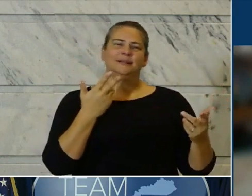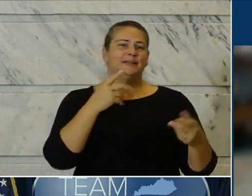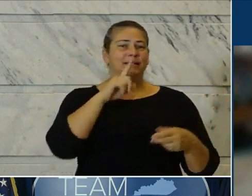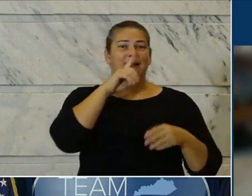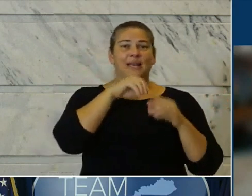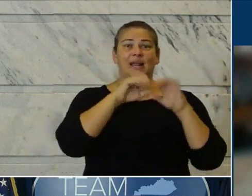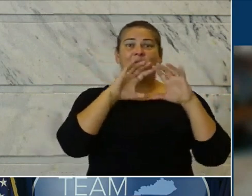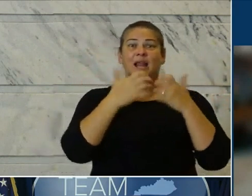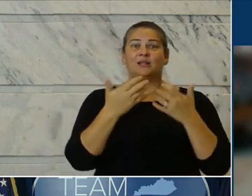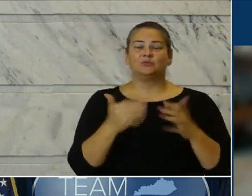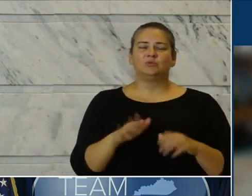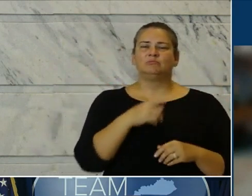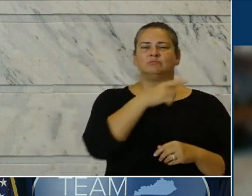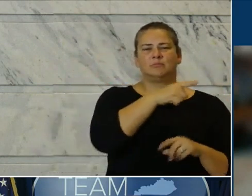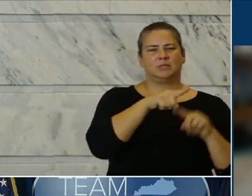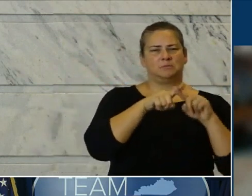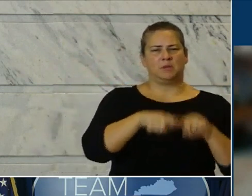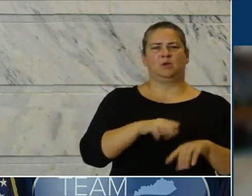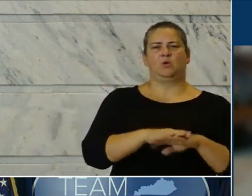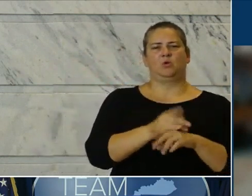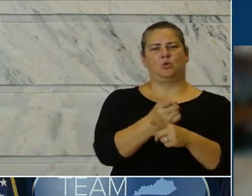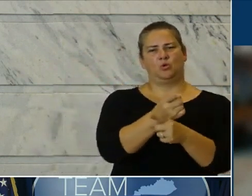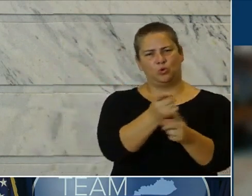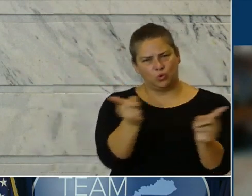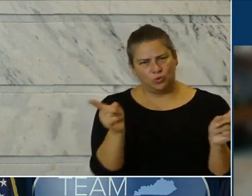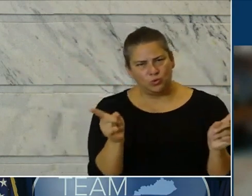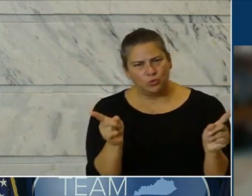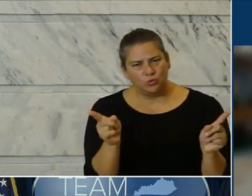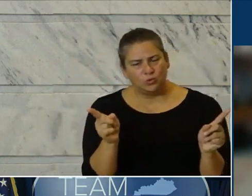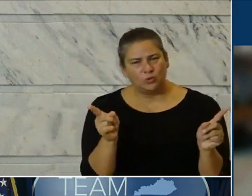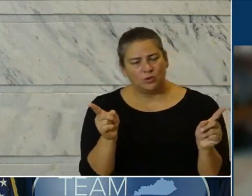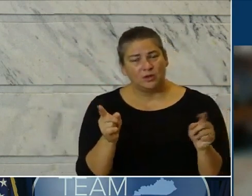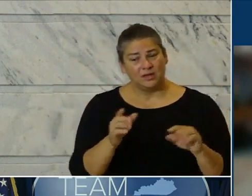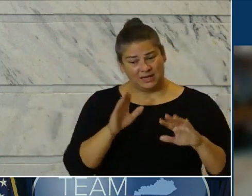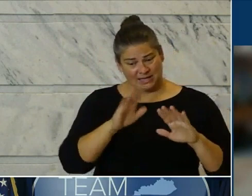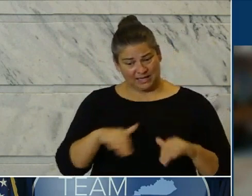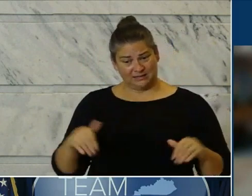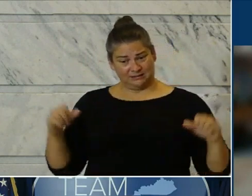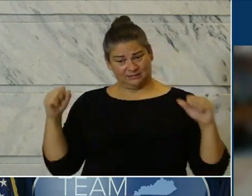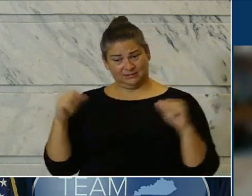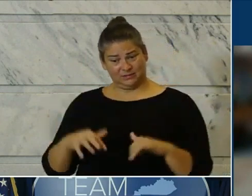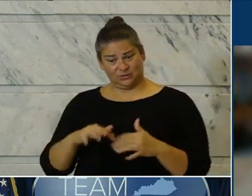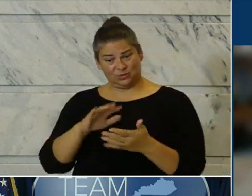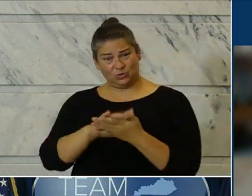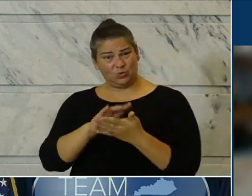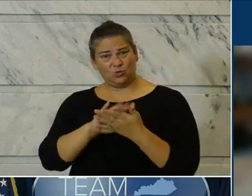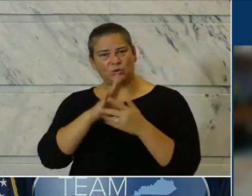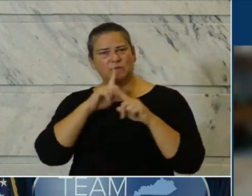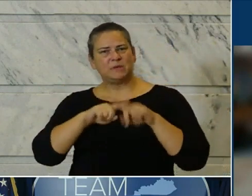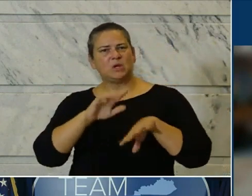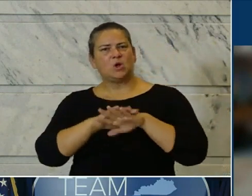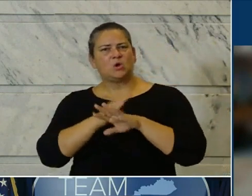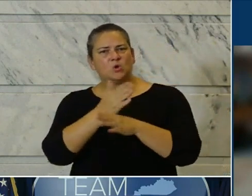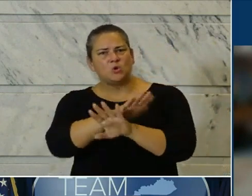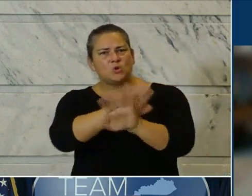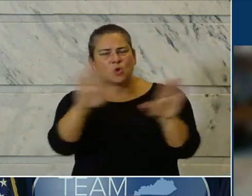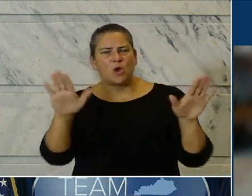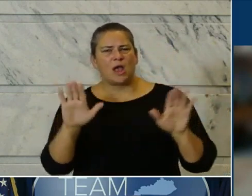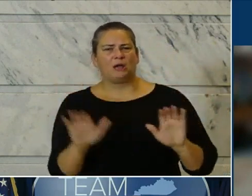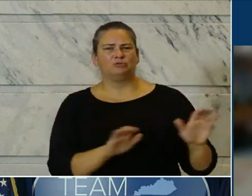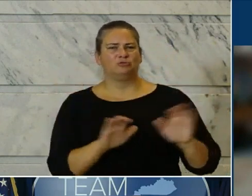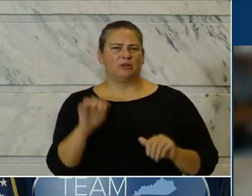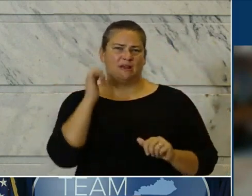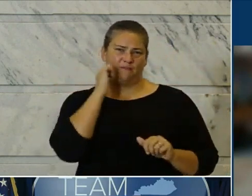classroom are counting on you. The likelihood that they can continue is based on what we do every day in our